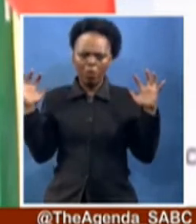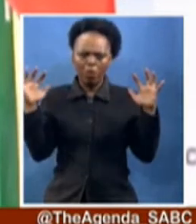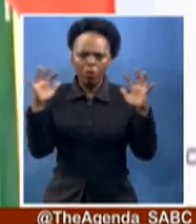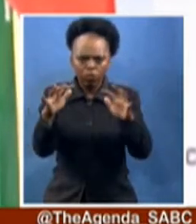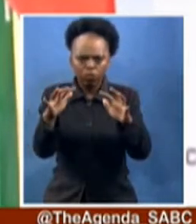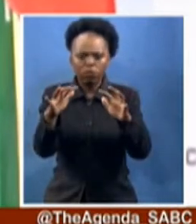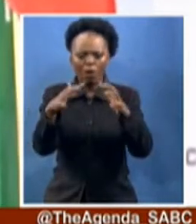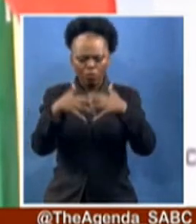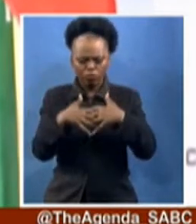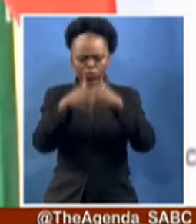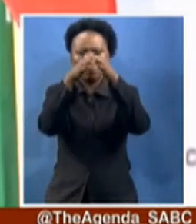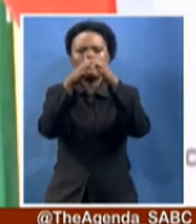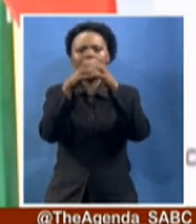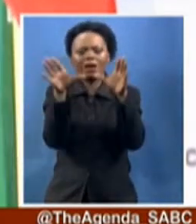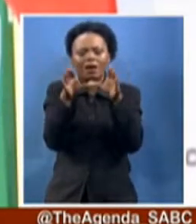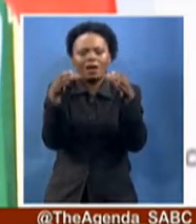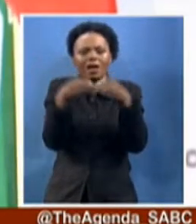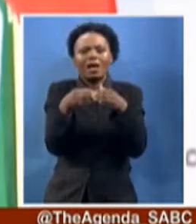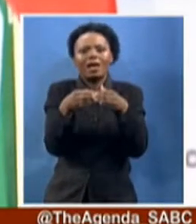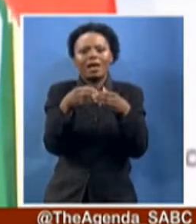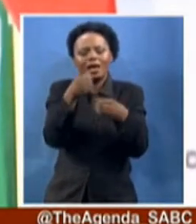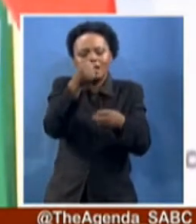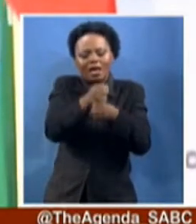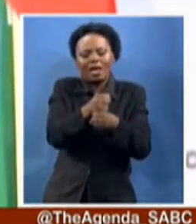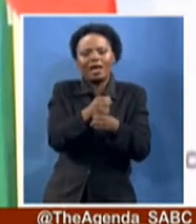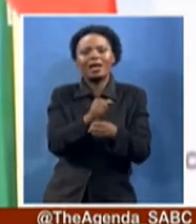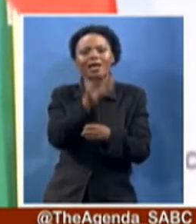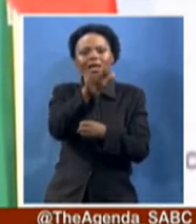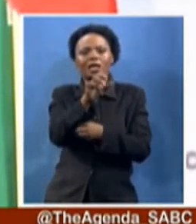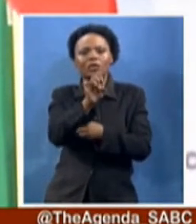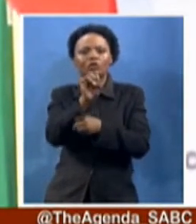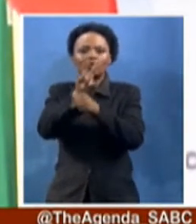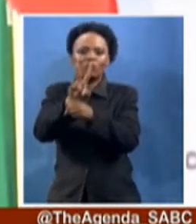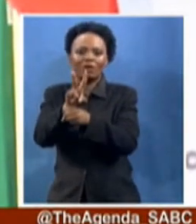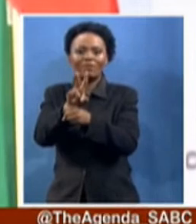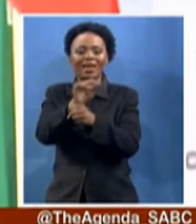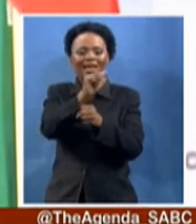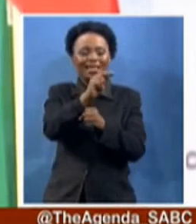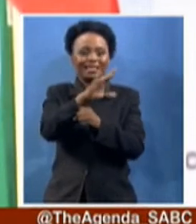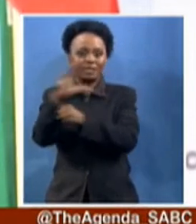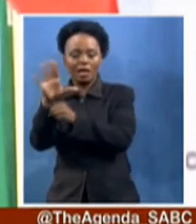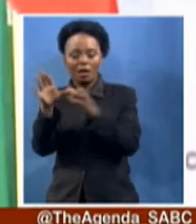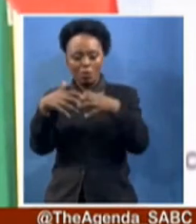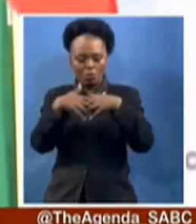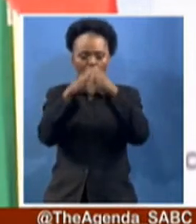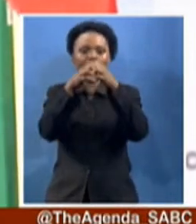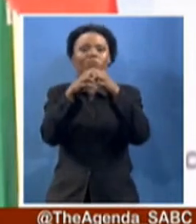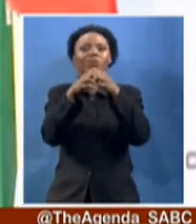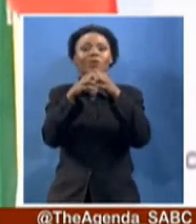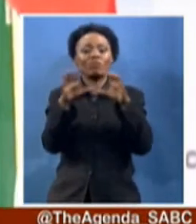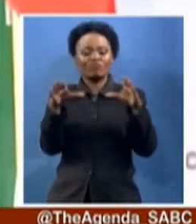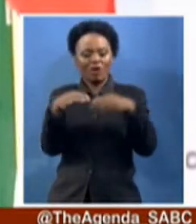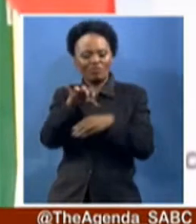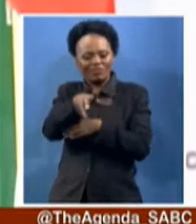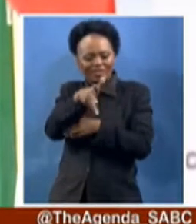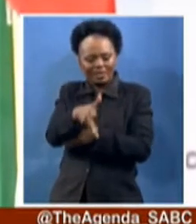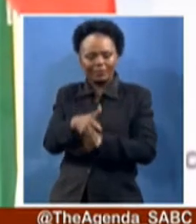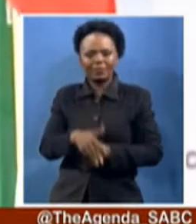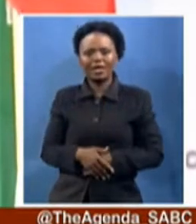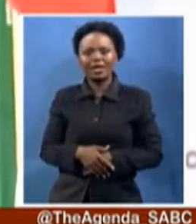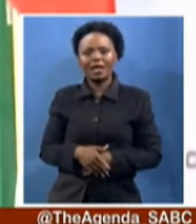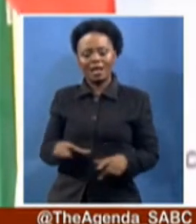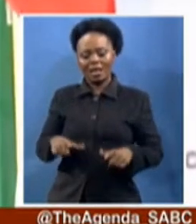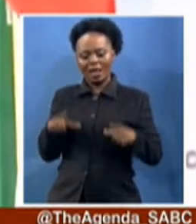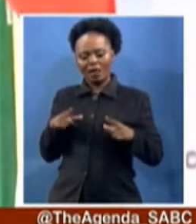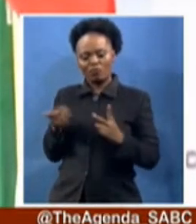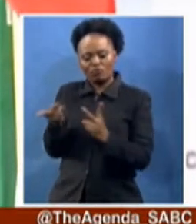the African National Congress. And throughout the lives of these two patriots, they have